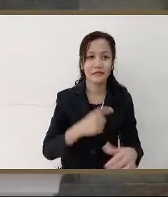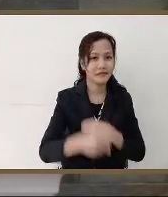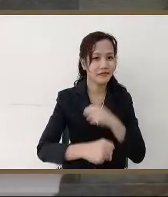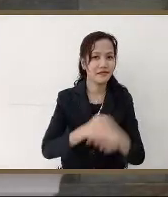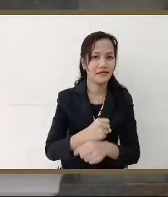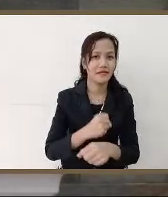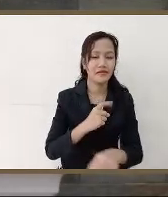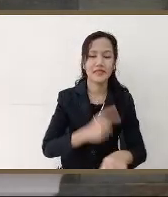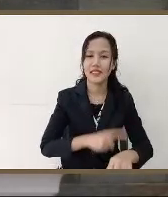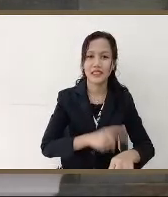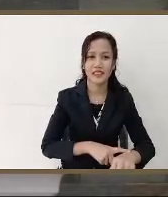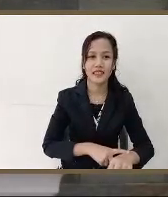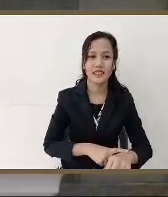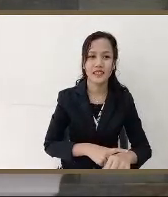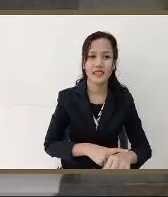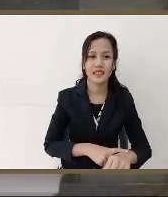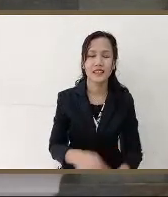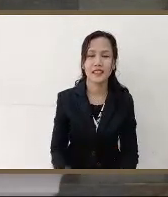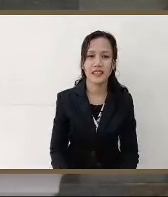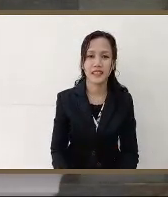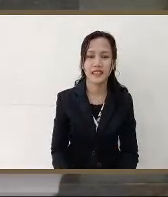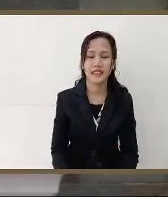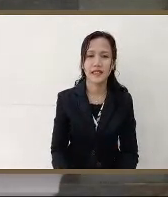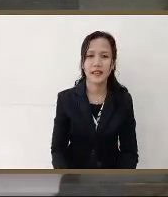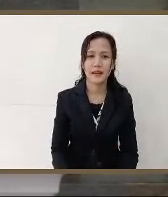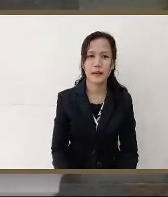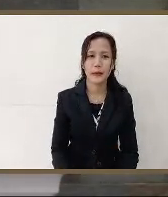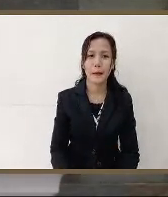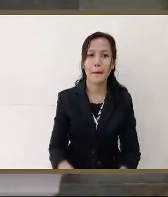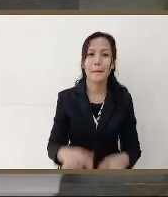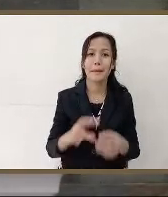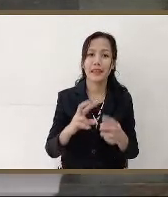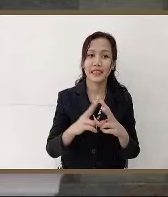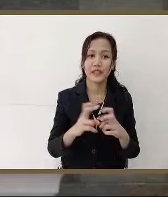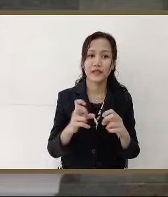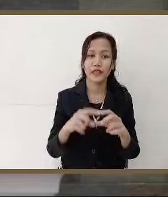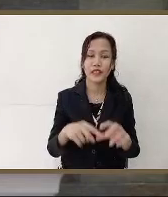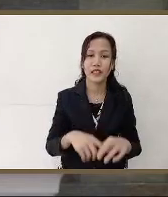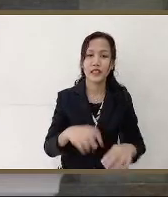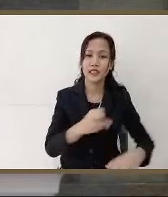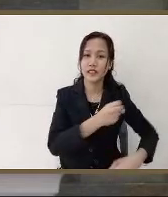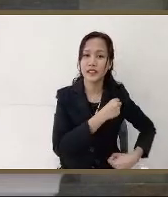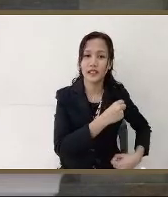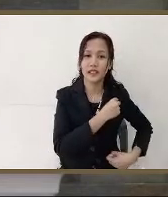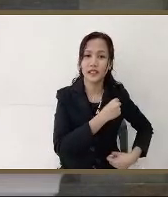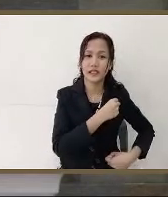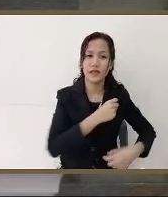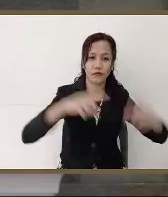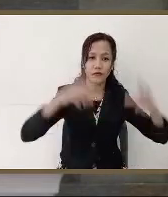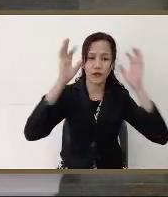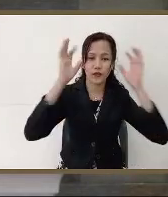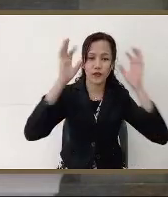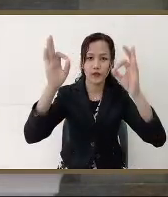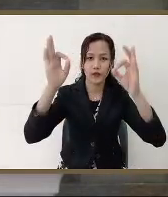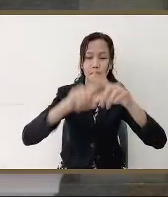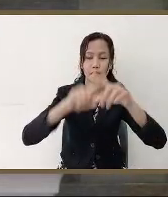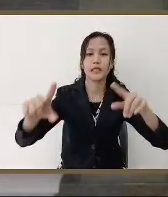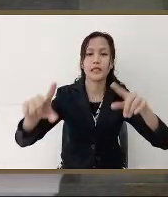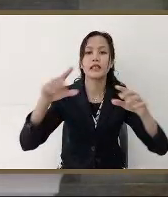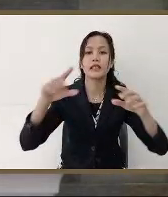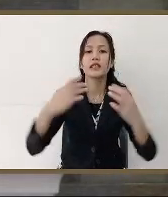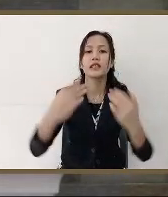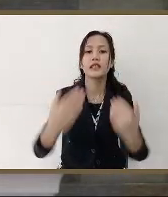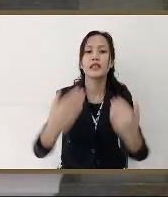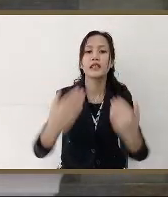sa military campaigns, but yet, he is manifested with a spiritual mind. Kaya nga, dito po sa